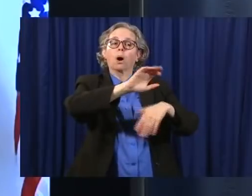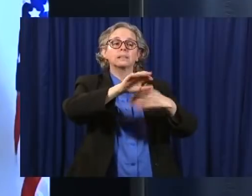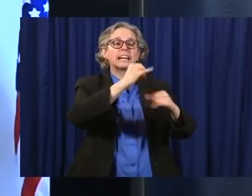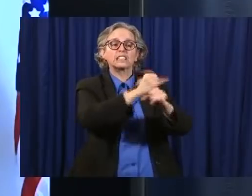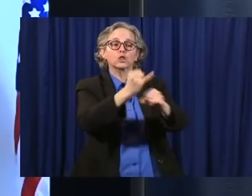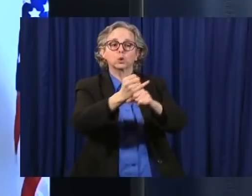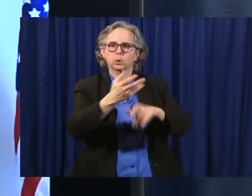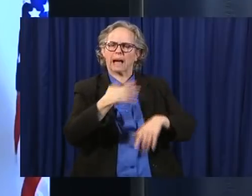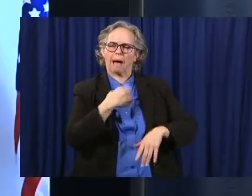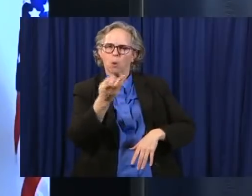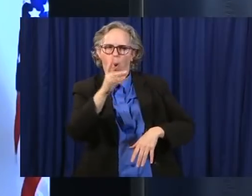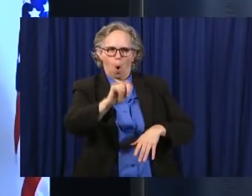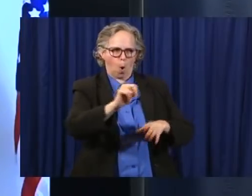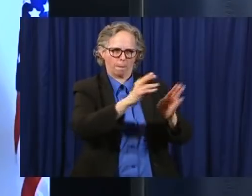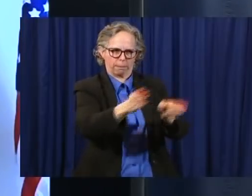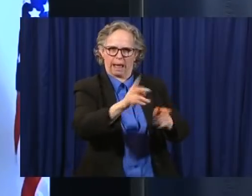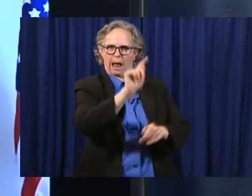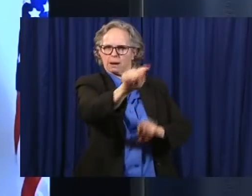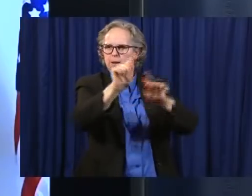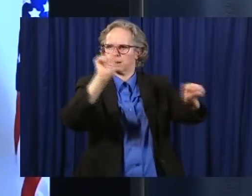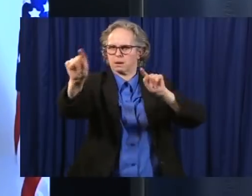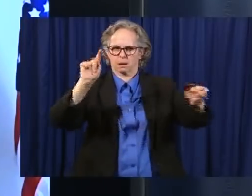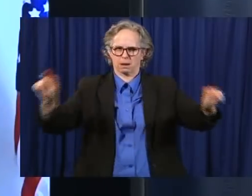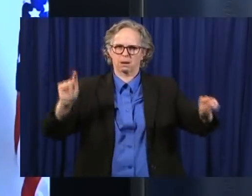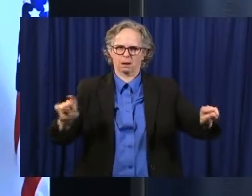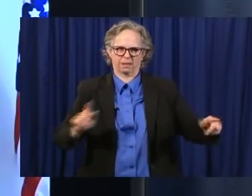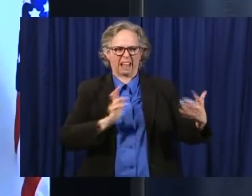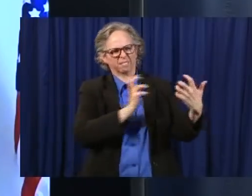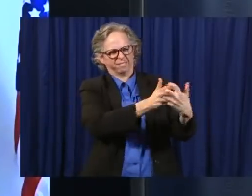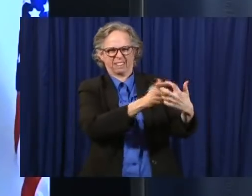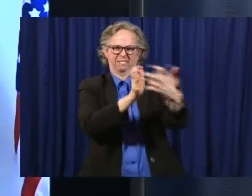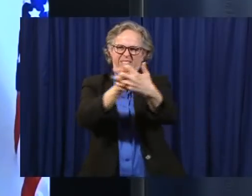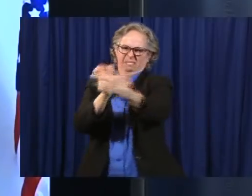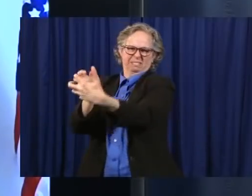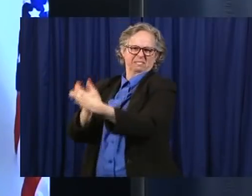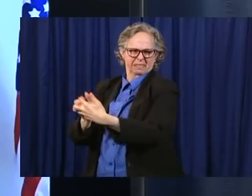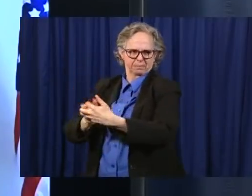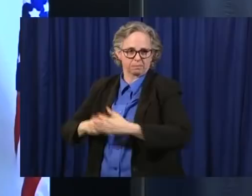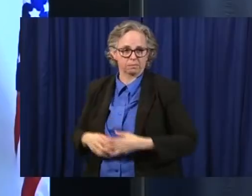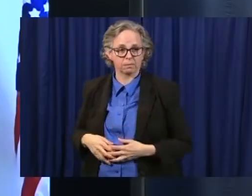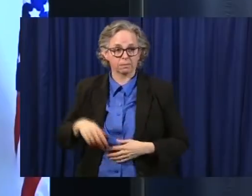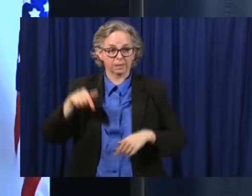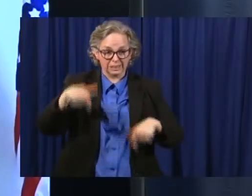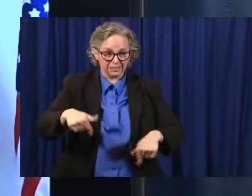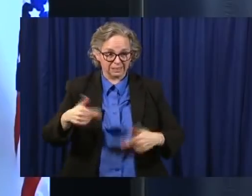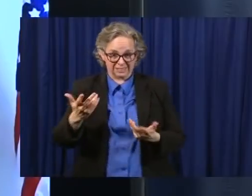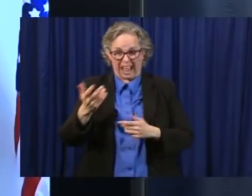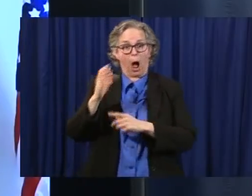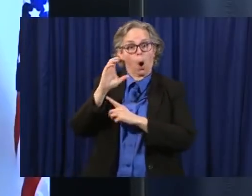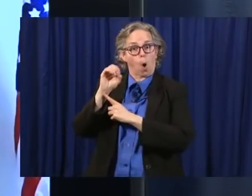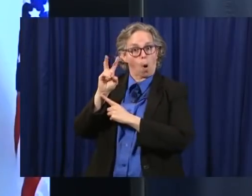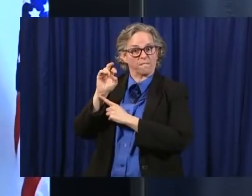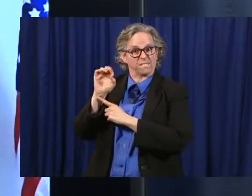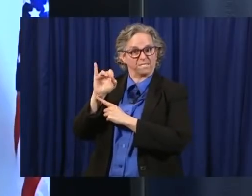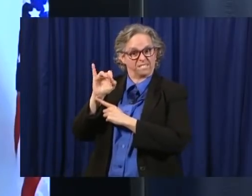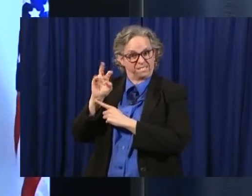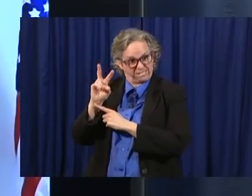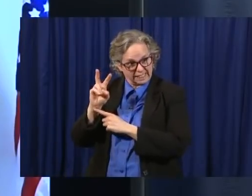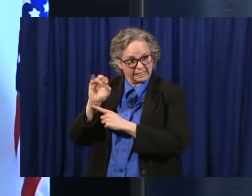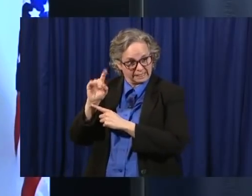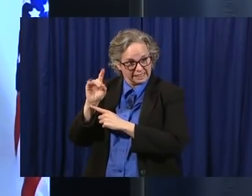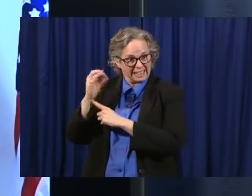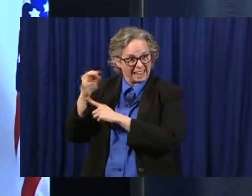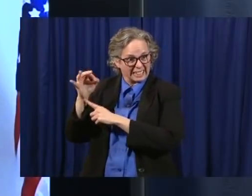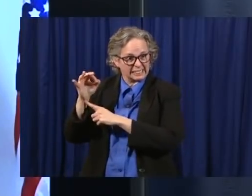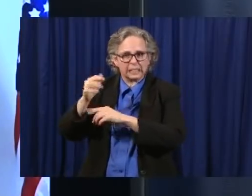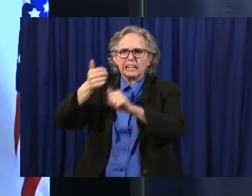plant. And when COVID-19 started, we did ask every facility to update that old pandemic plan to make sure that it